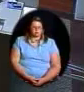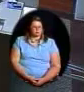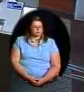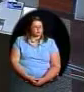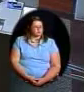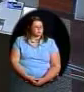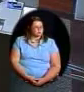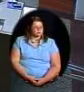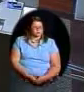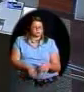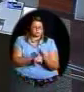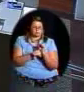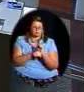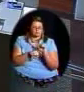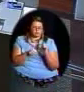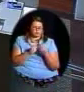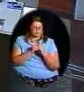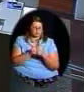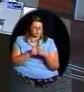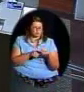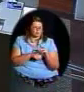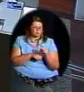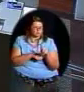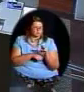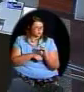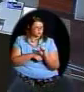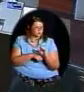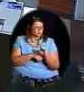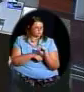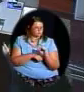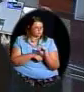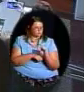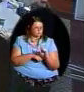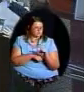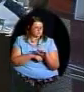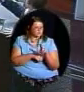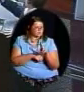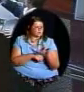She's been working with Mr. Bengesser as well.